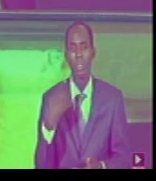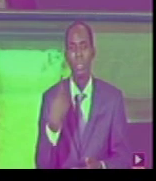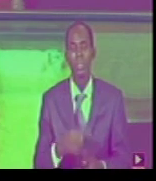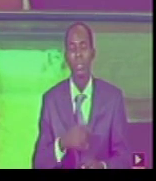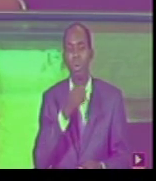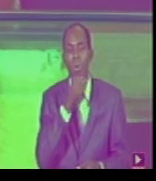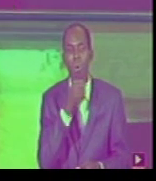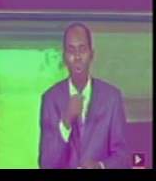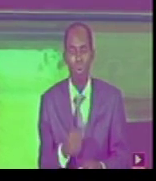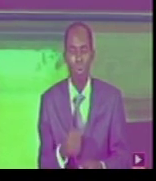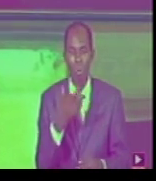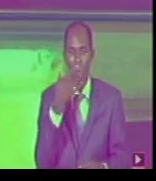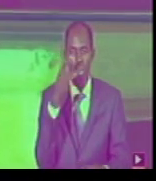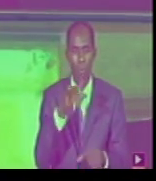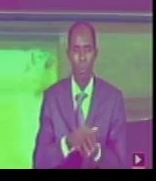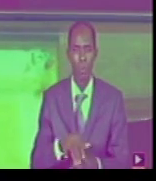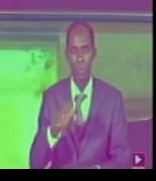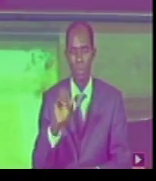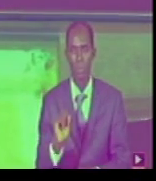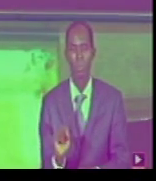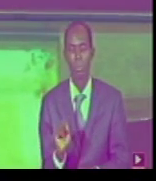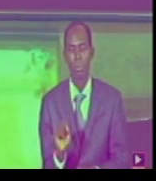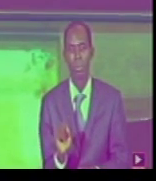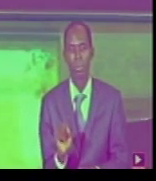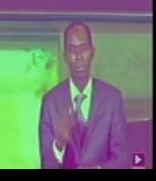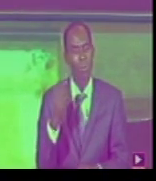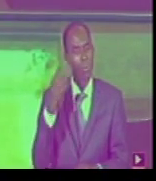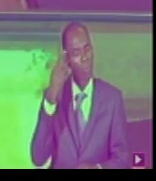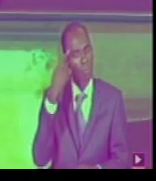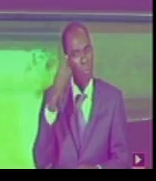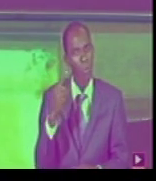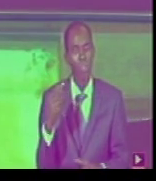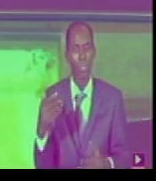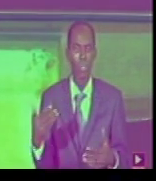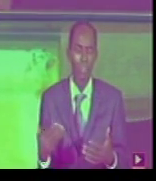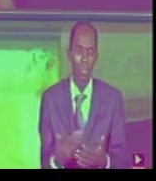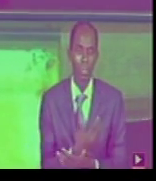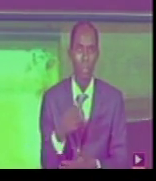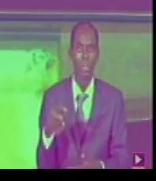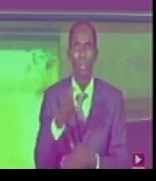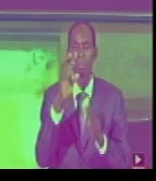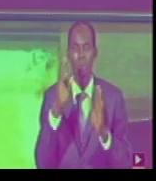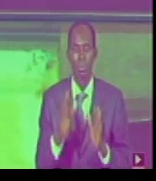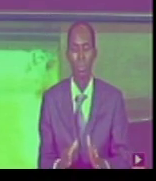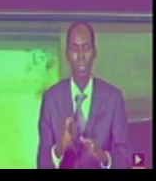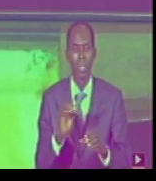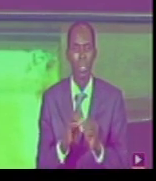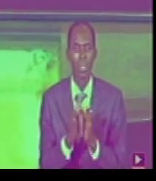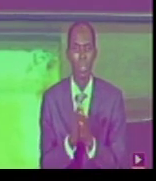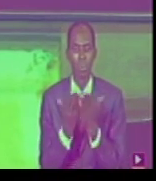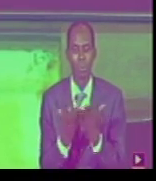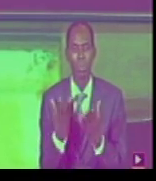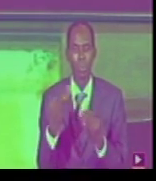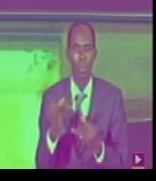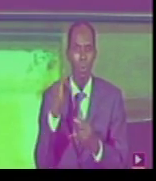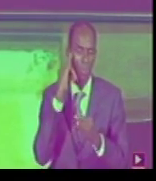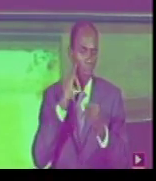old promises for new pilgrims. Isaiah